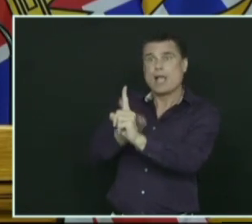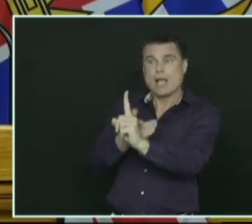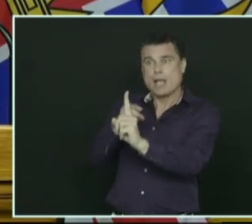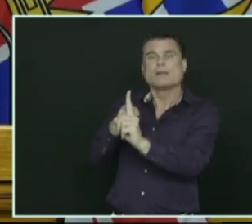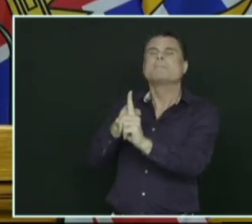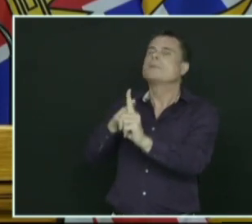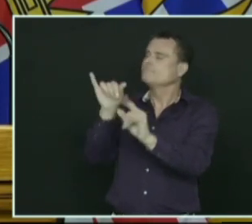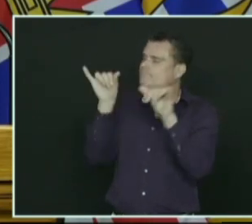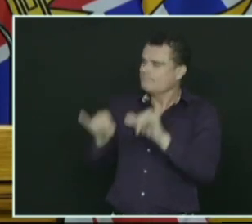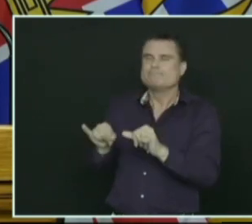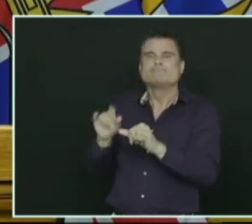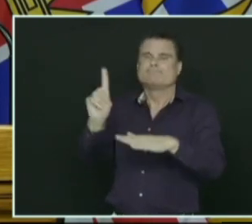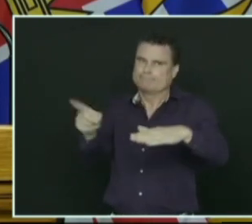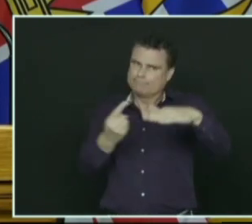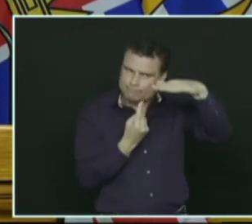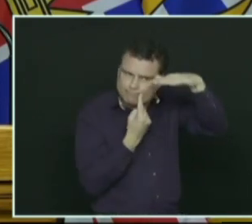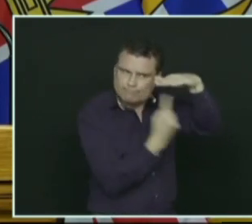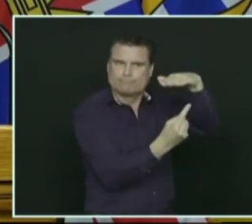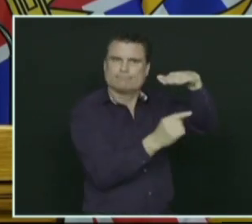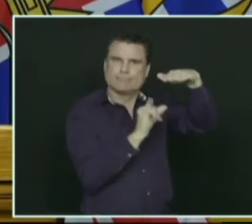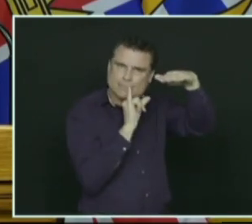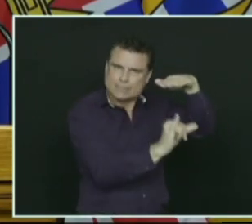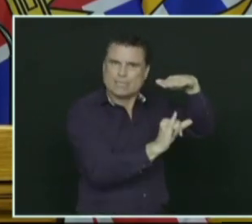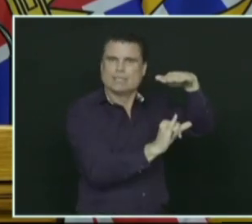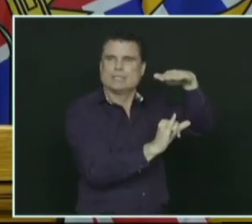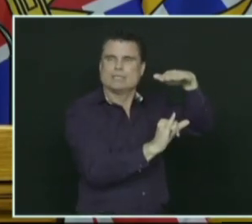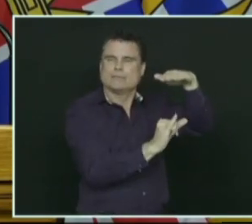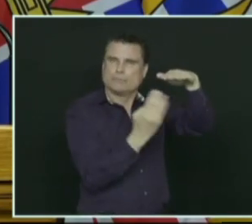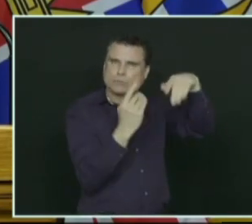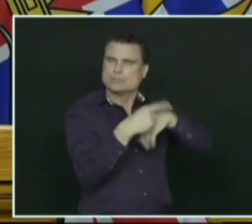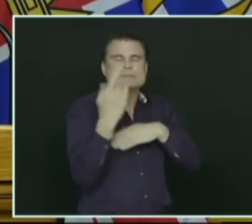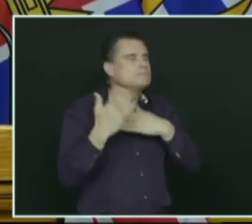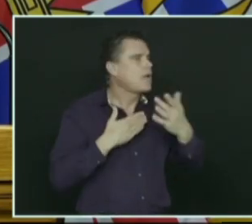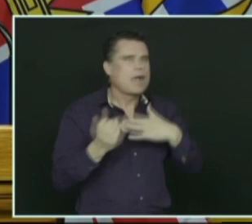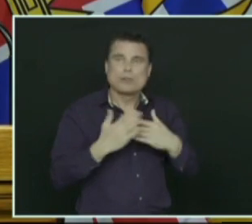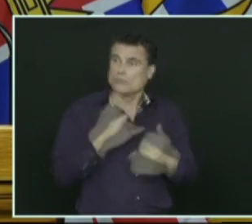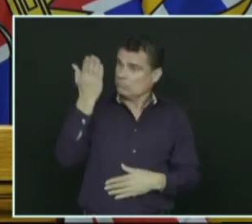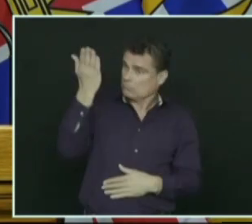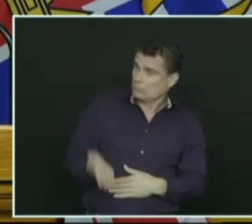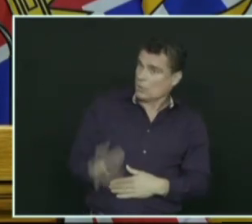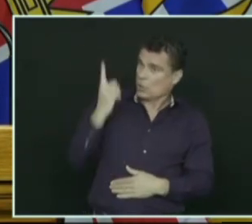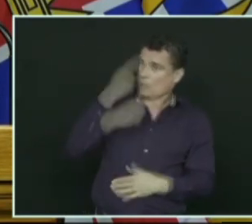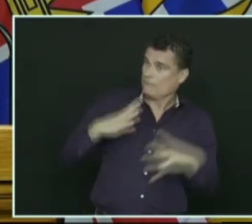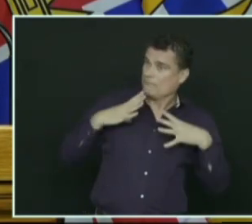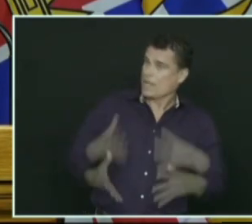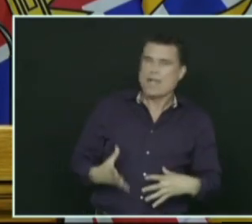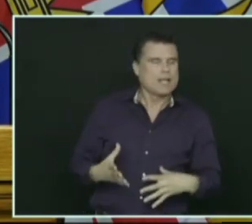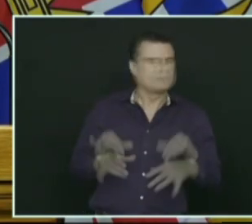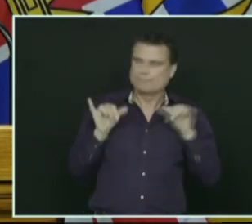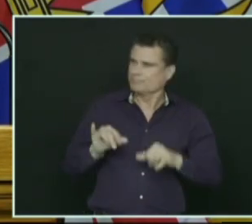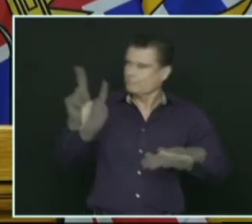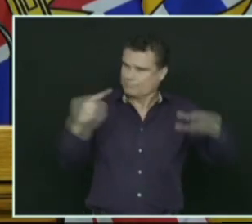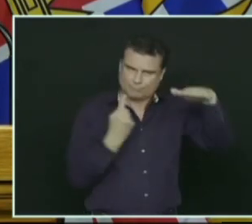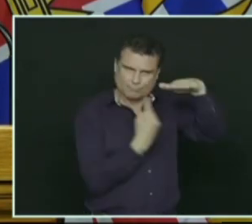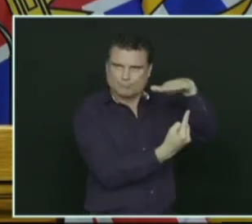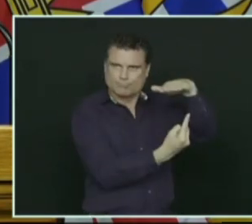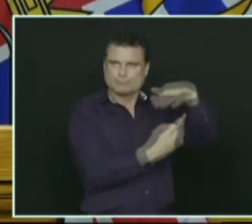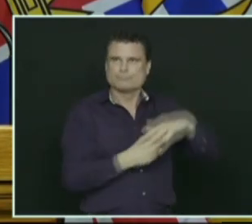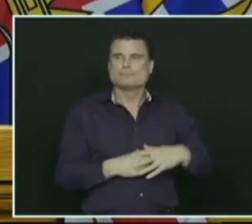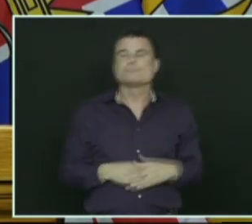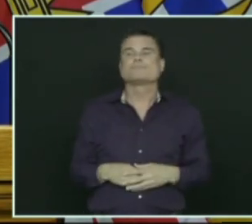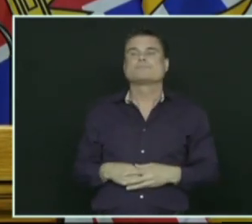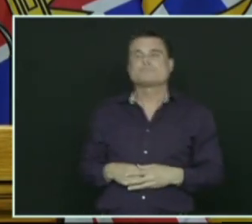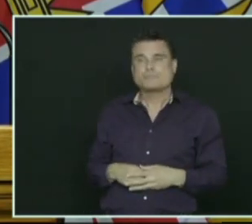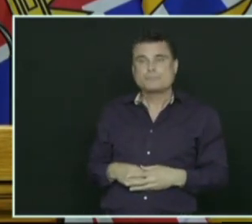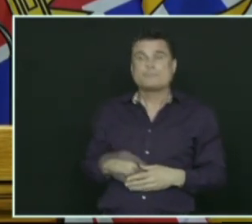need, that can hasten people's decline as well. So it is, we recognize this